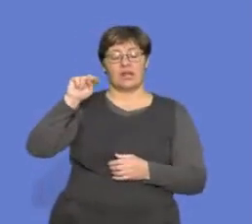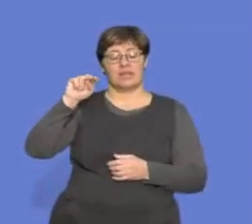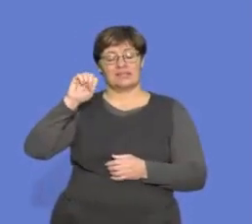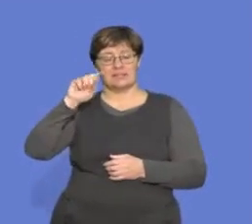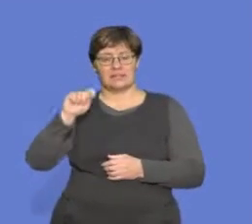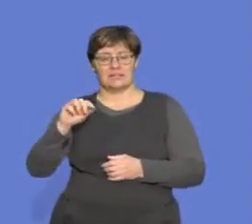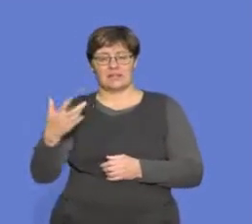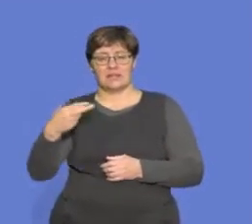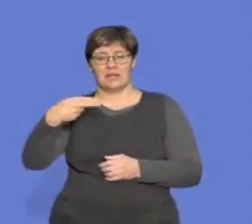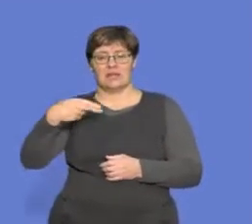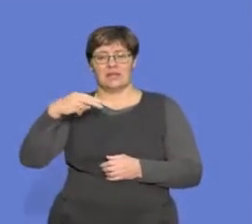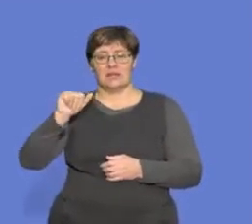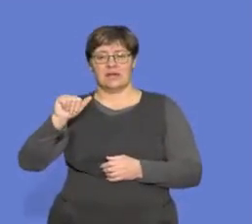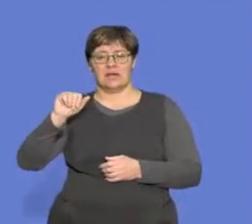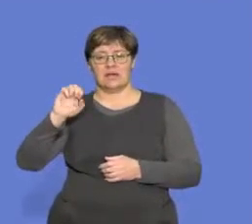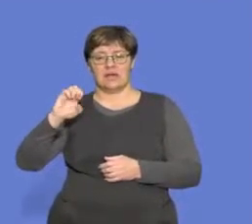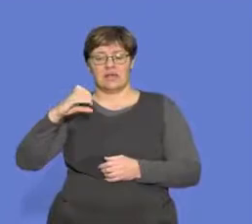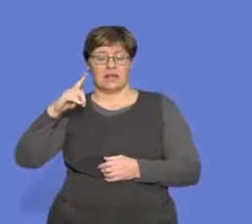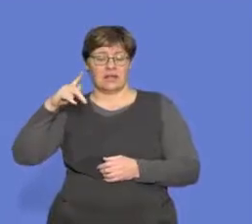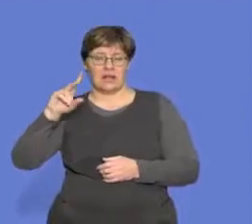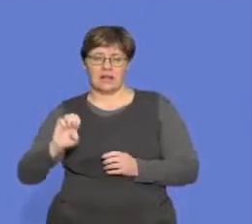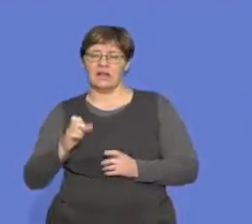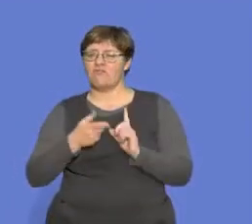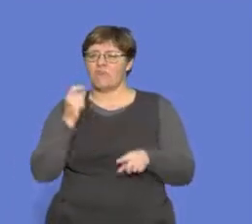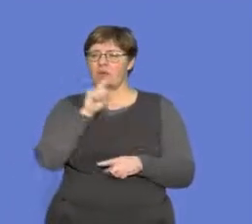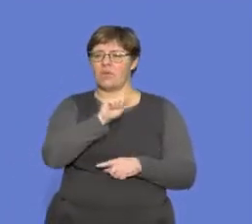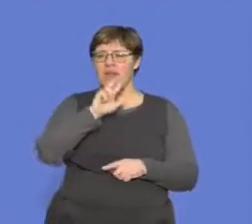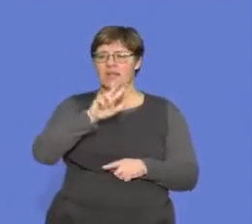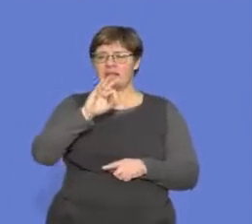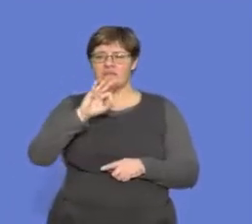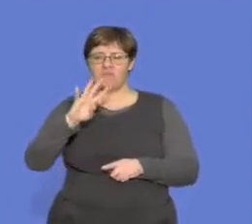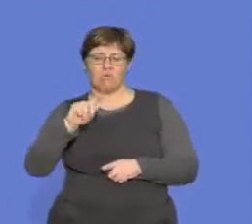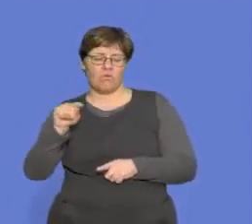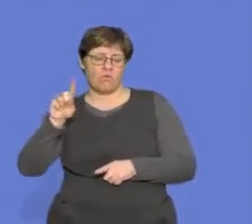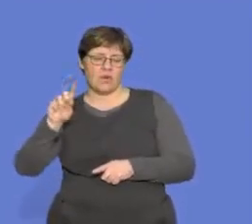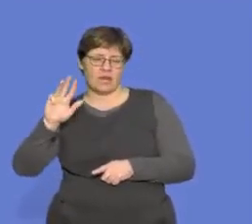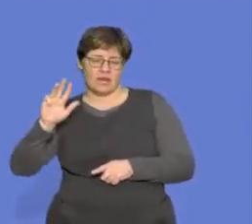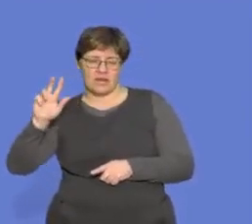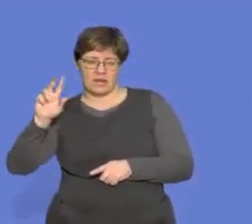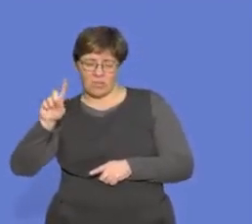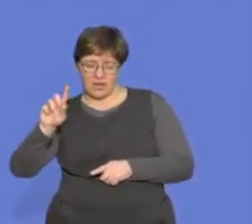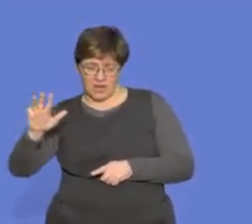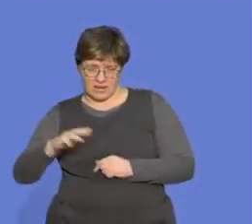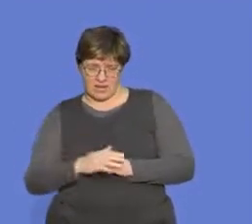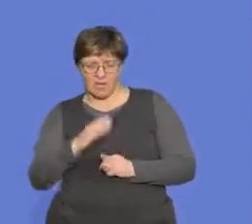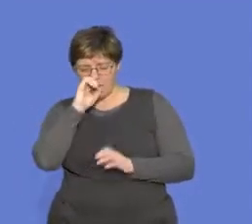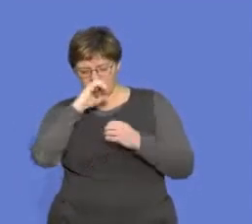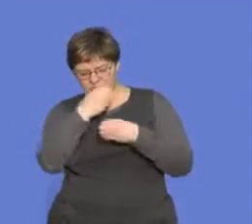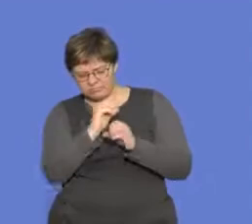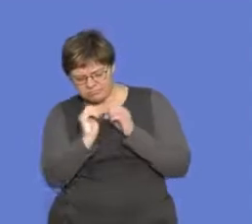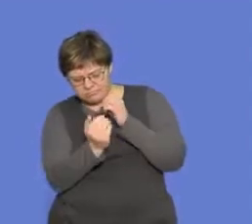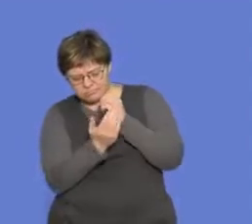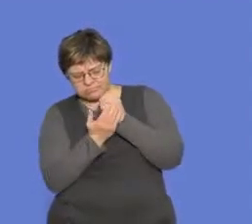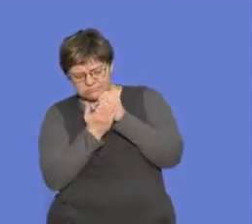was born in 1834, lived up till 1919. He was able to observe under the microscope microscopic single-cell